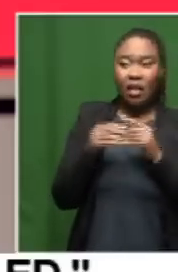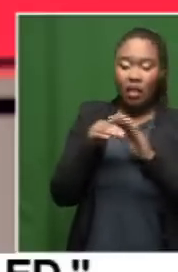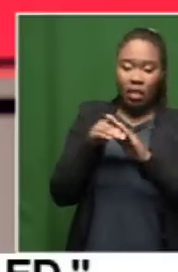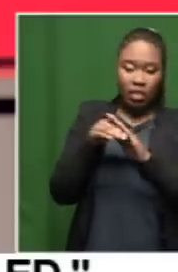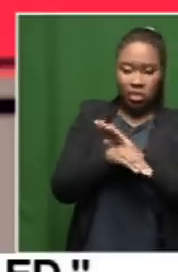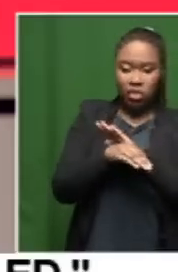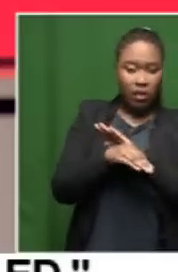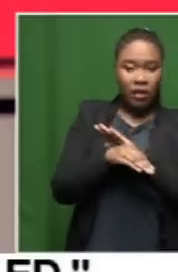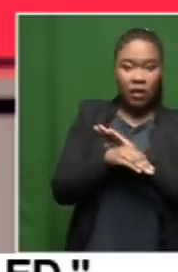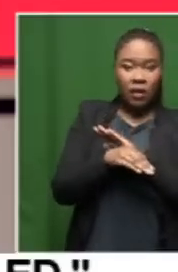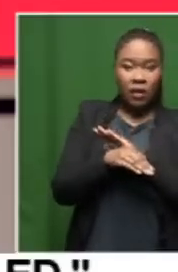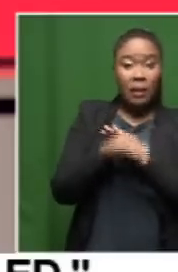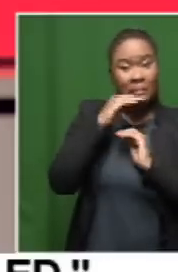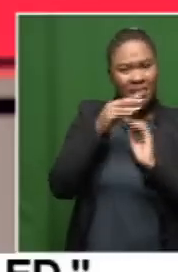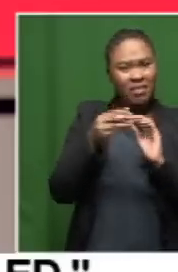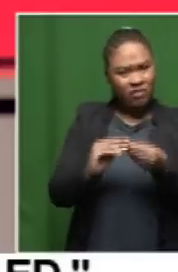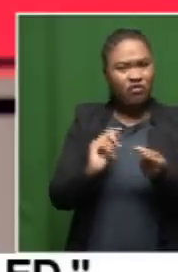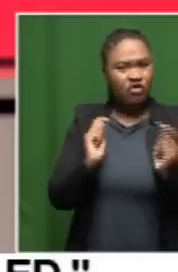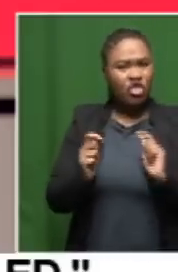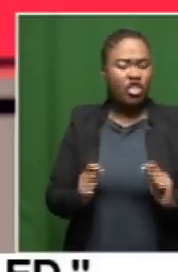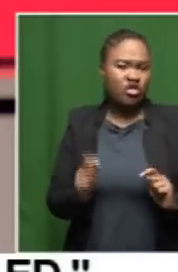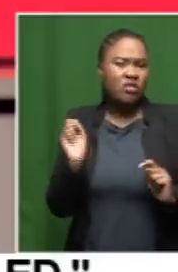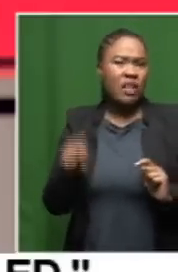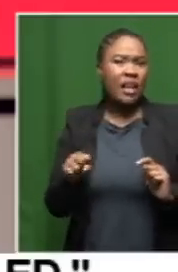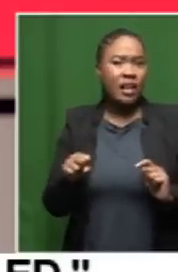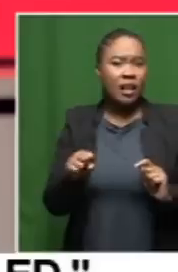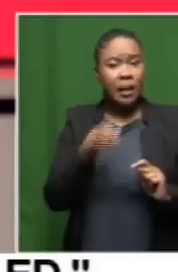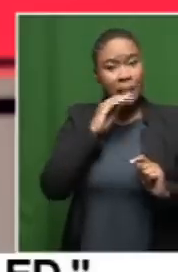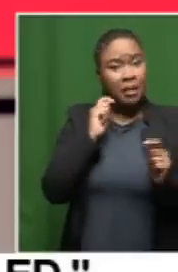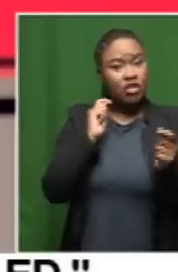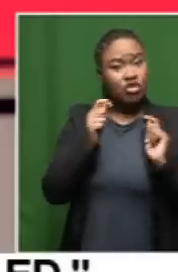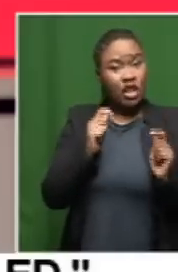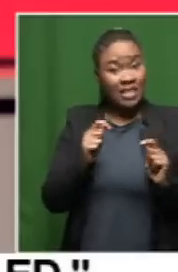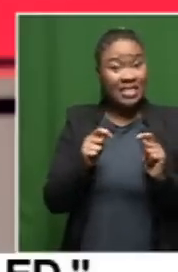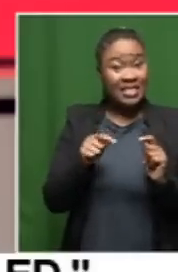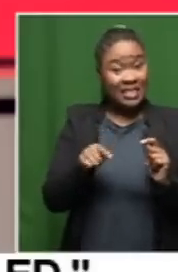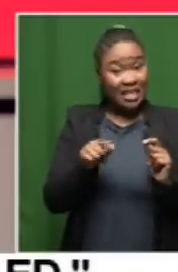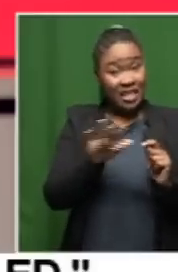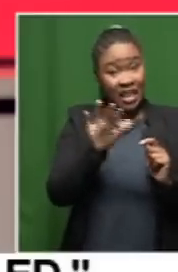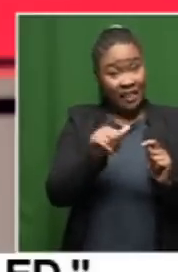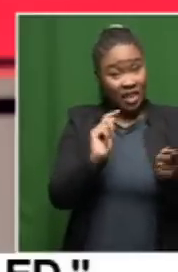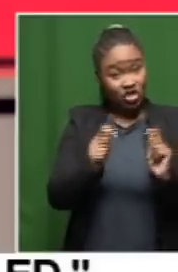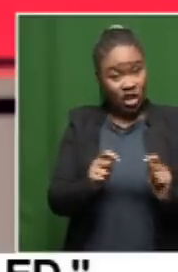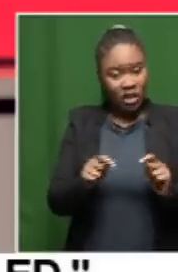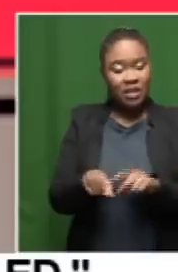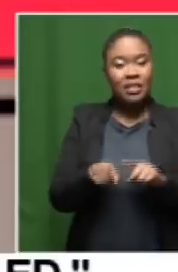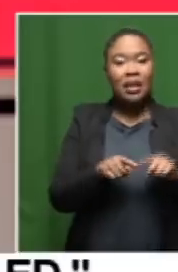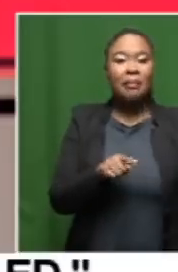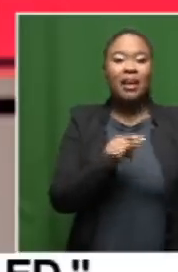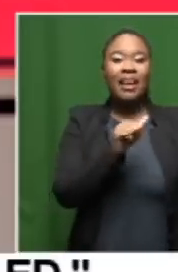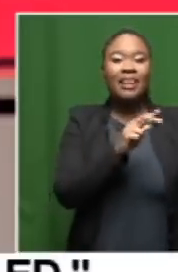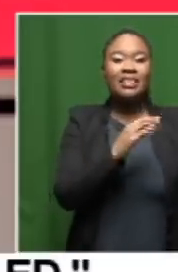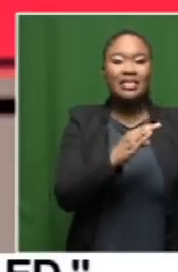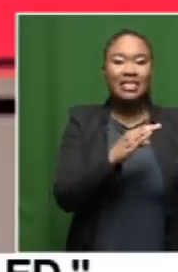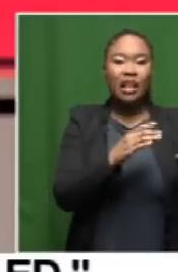be averted, but to do so as we rescue it, we equally have to rescue the ANC that has also been afflicted by deep